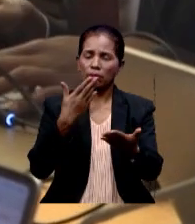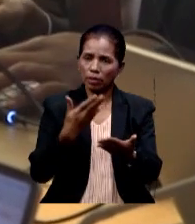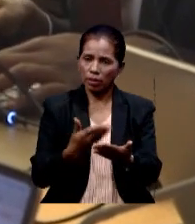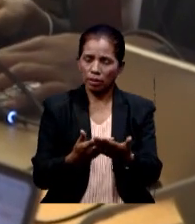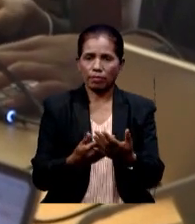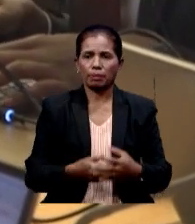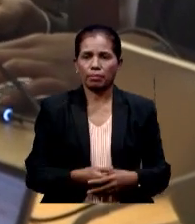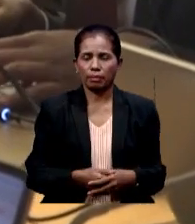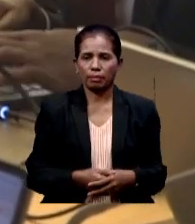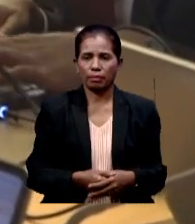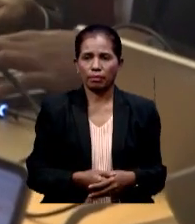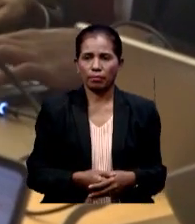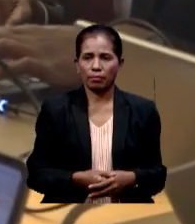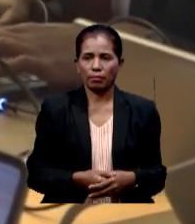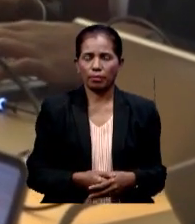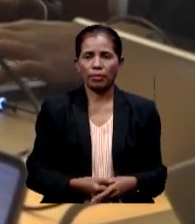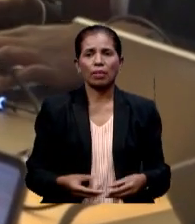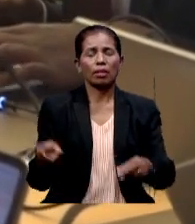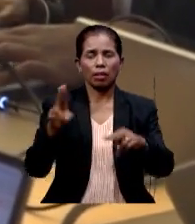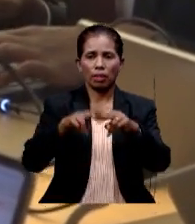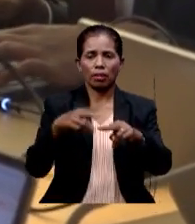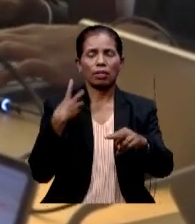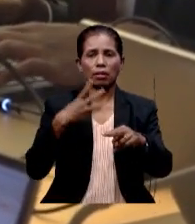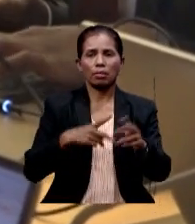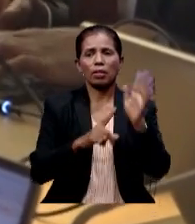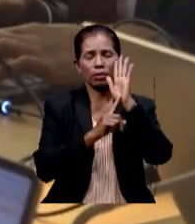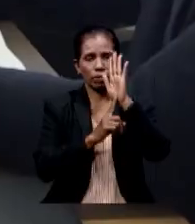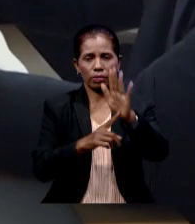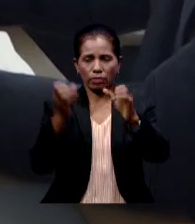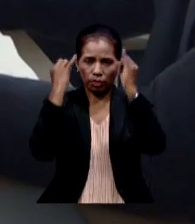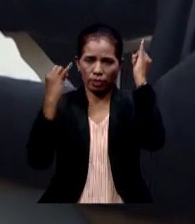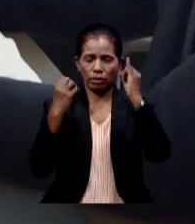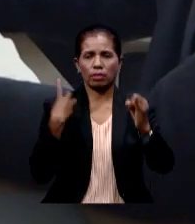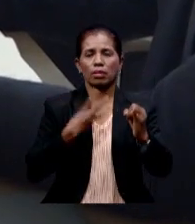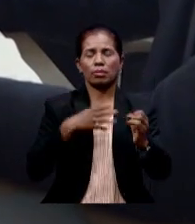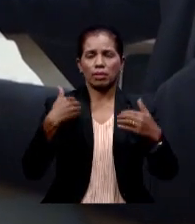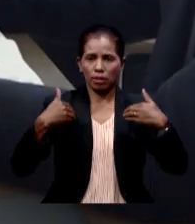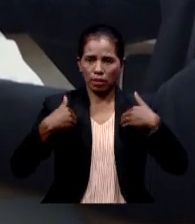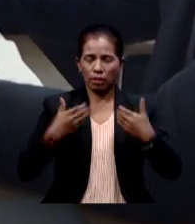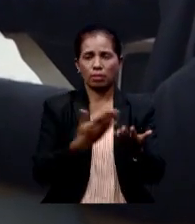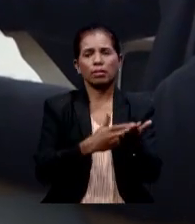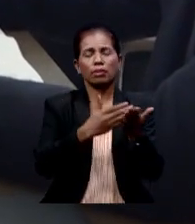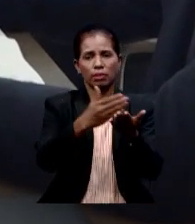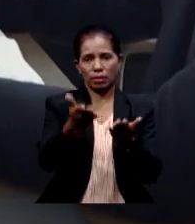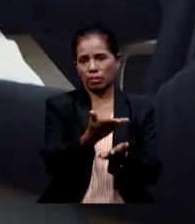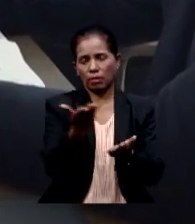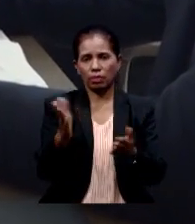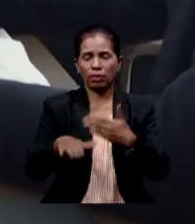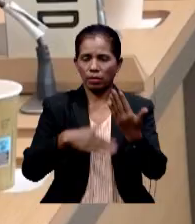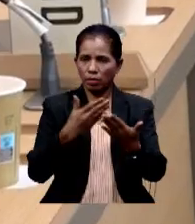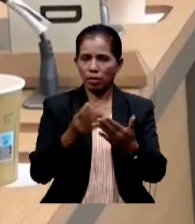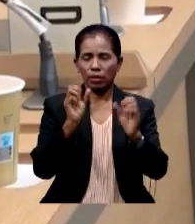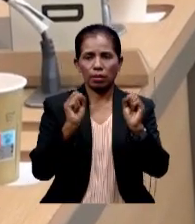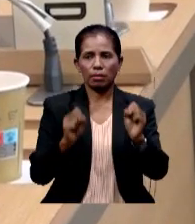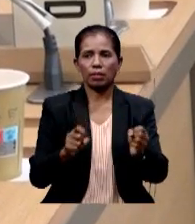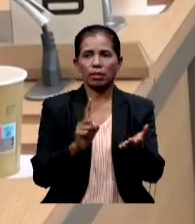completion. Moreover, we would like to inform the meeting that the finalization of bilateral market access